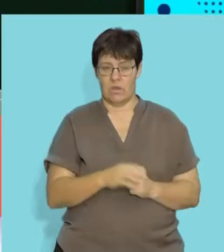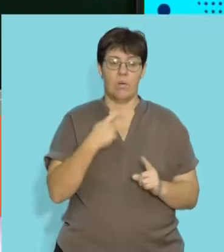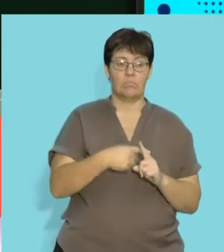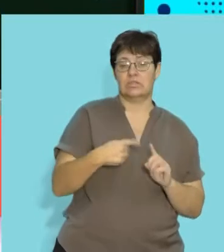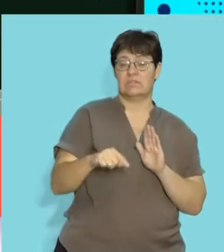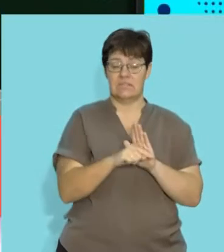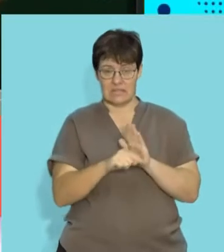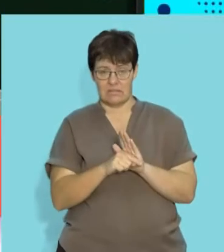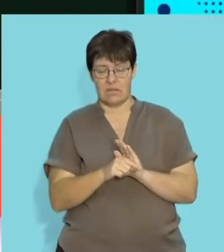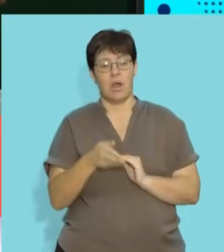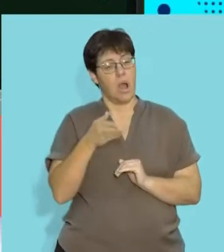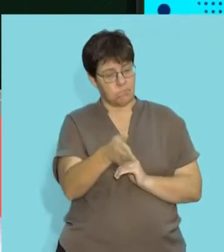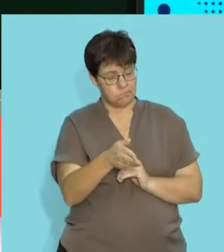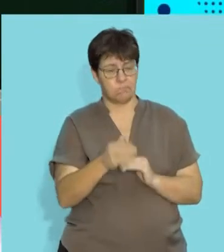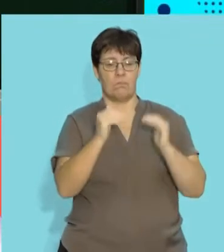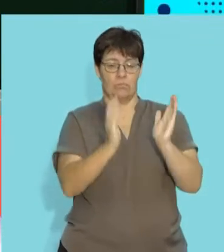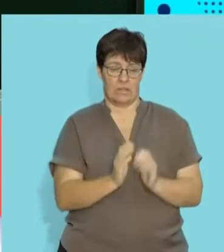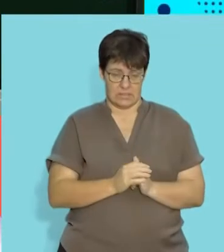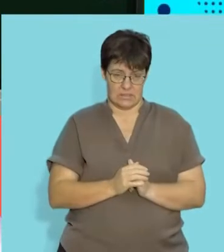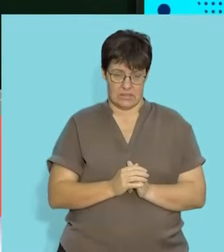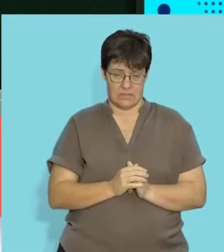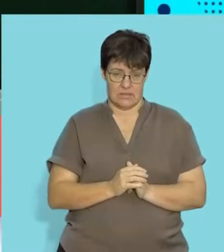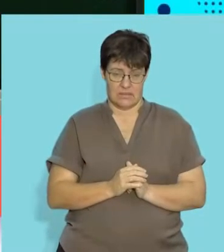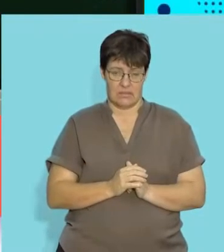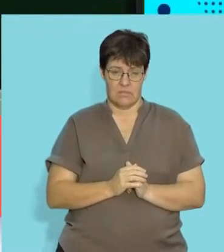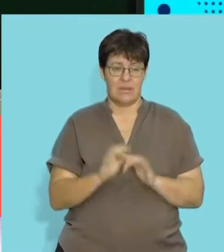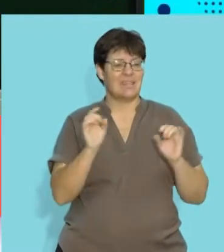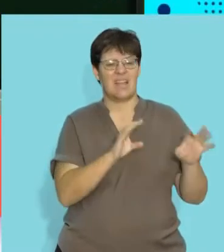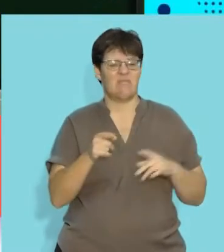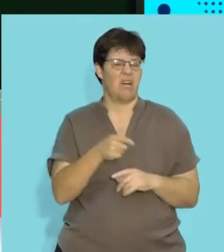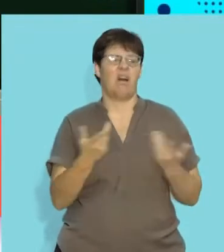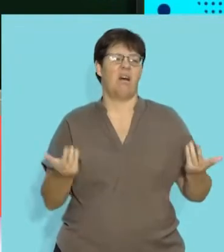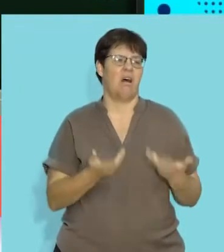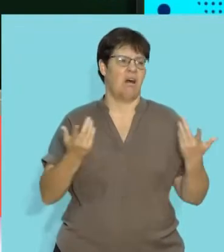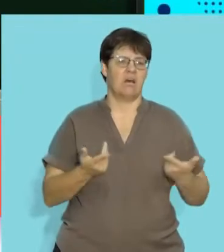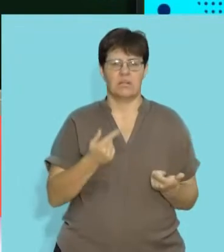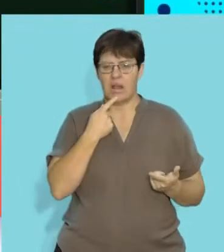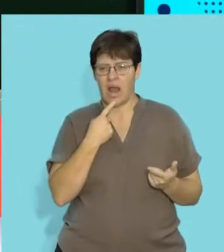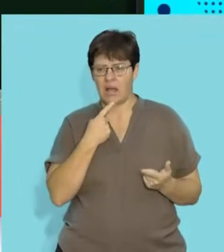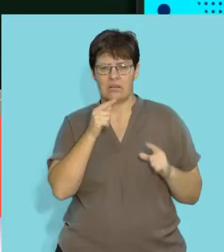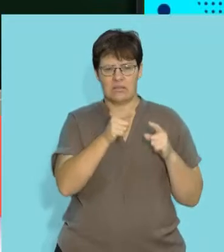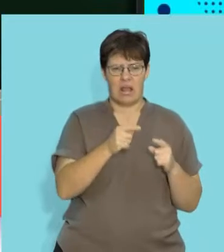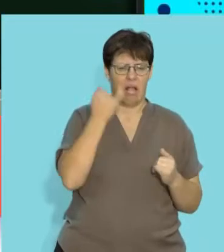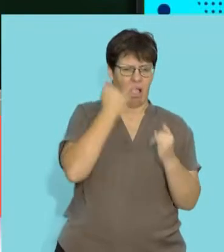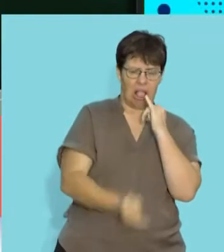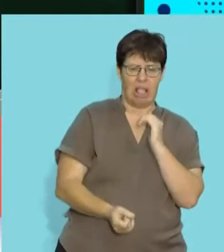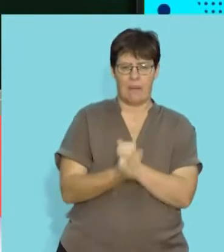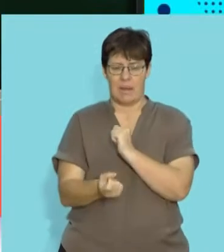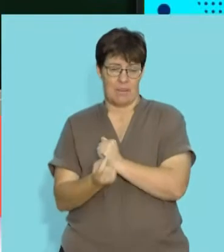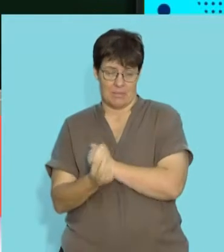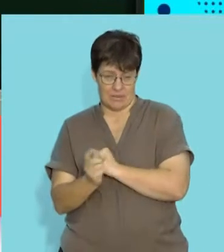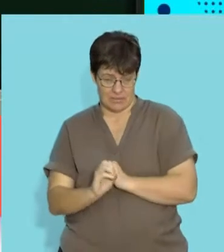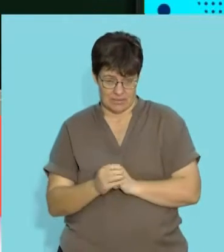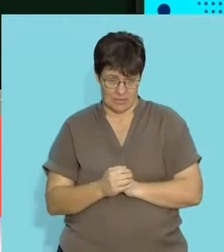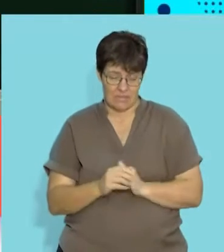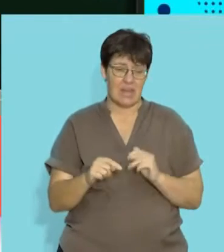that whether it's positive or negative, I must have brackets. So you won't suffer from these things of making these clumsy